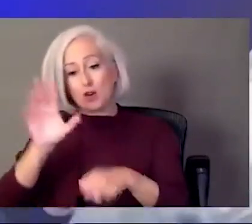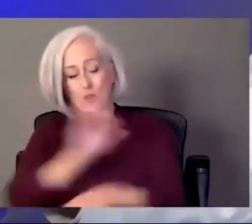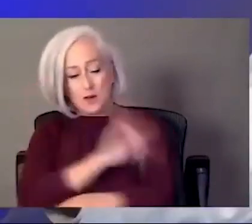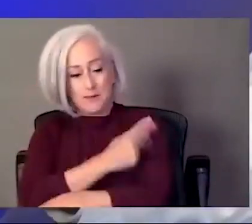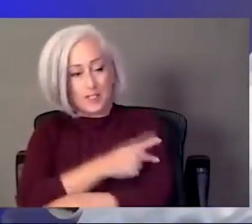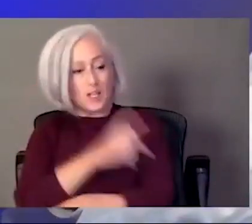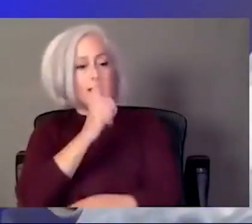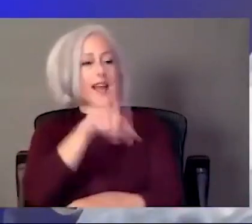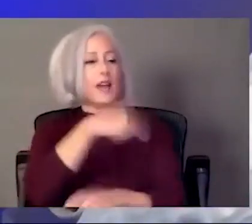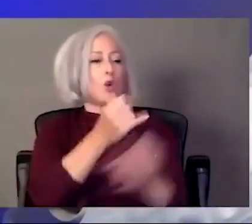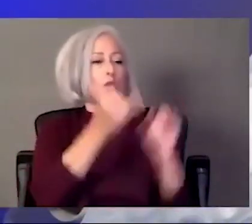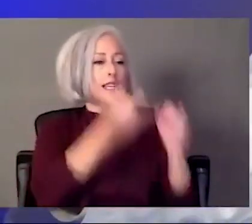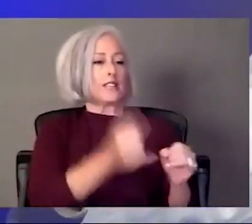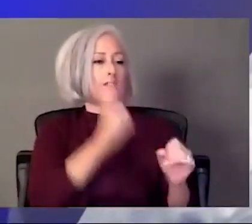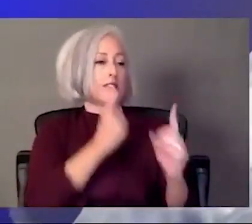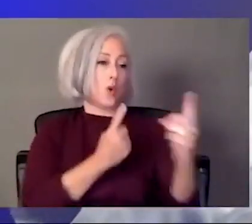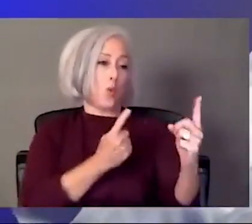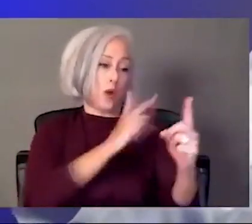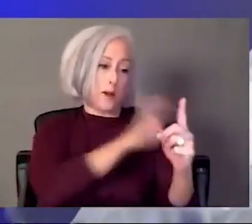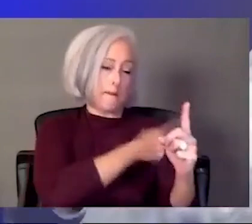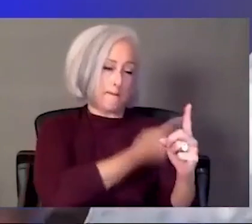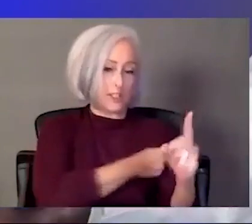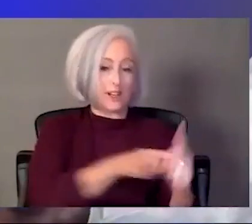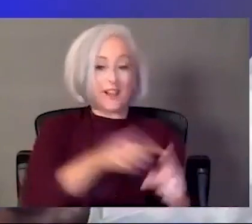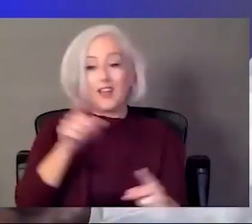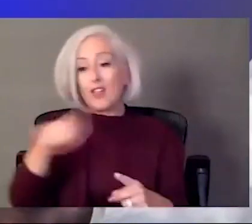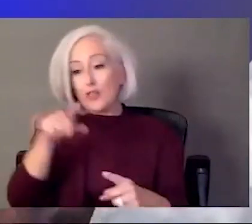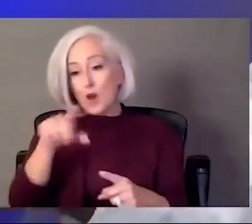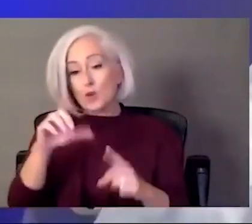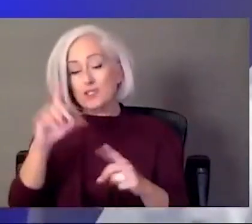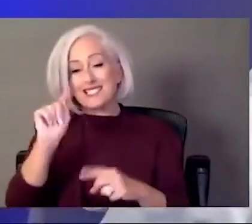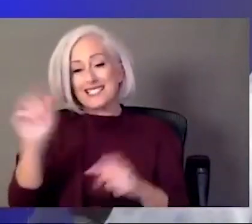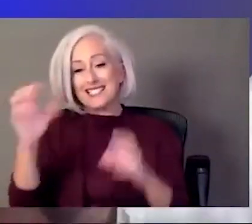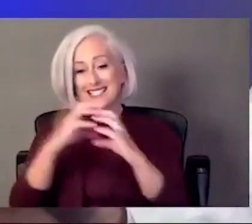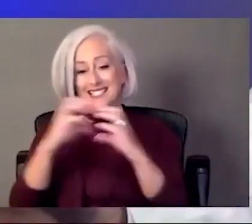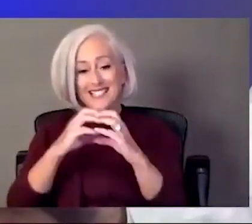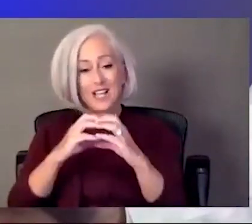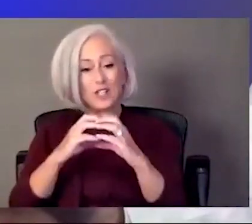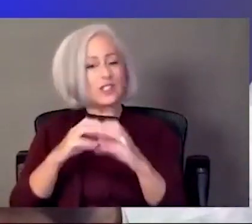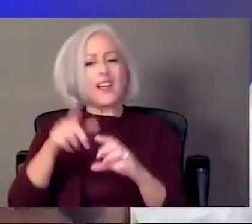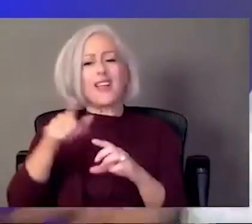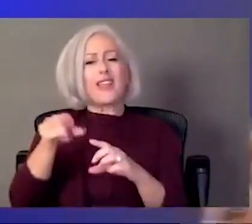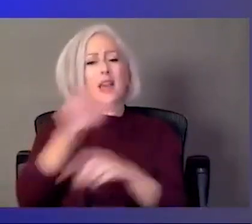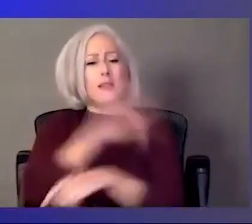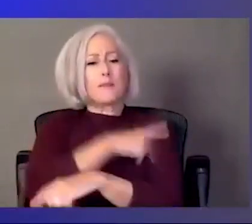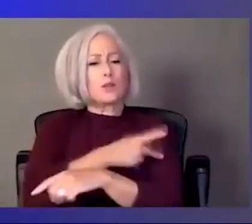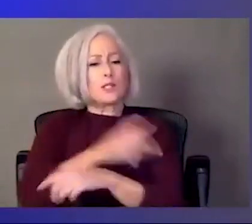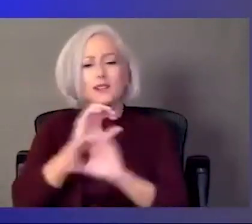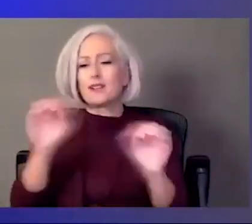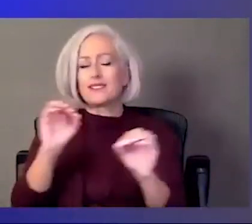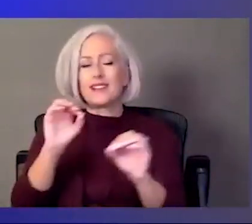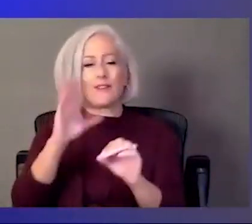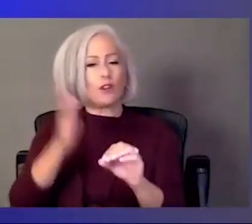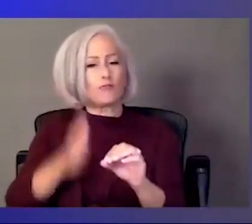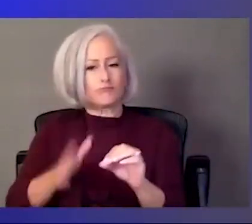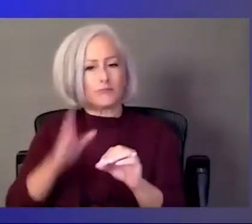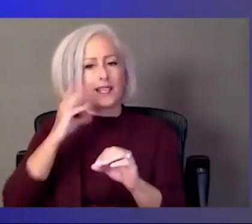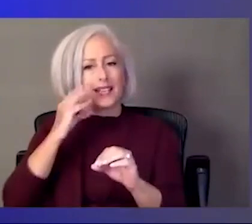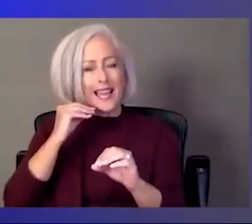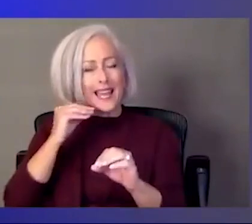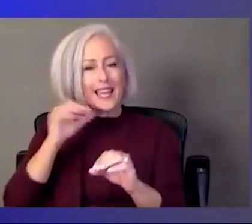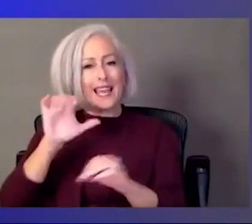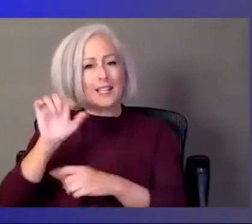These T cells have never been beaten up with chemotherapy, and the patients never had cancer, so they're more fit T cells. We have several